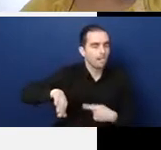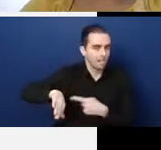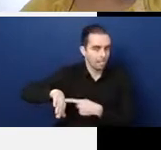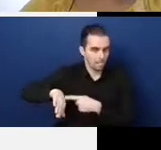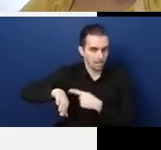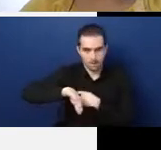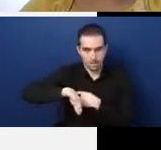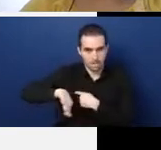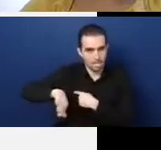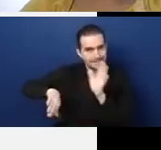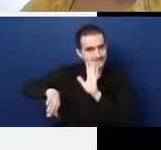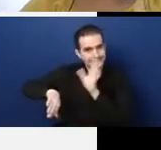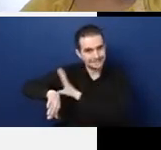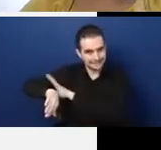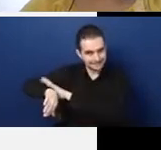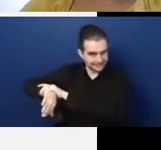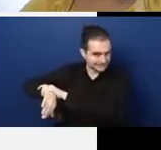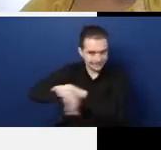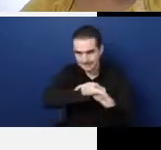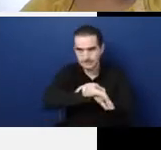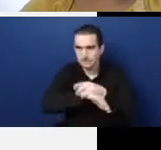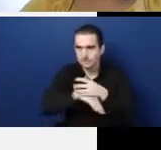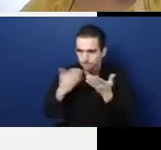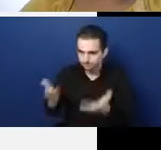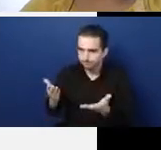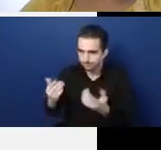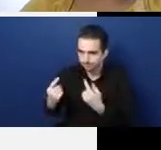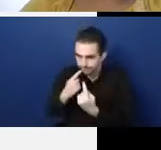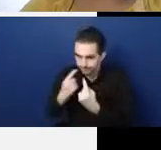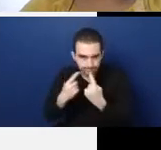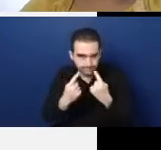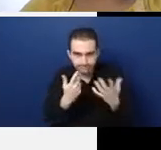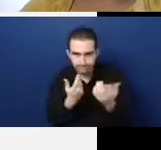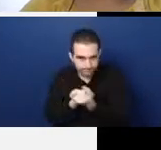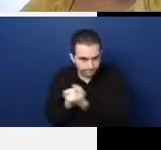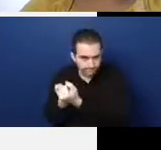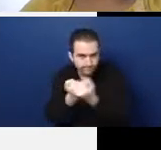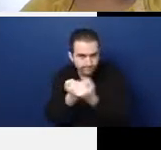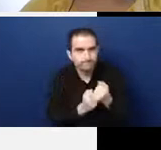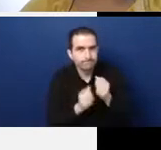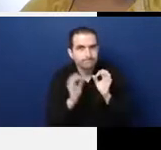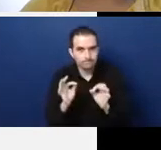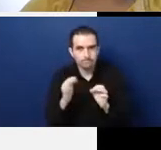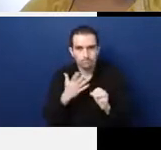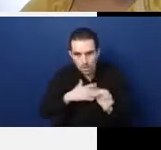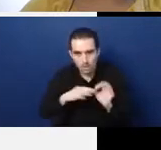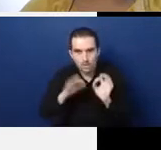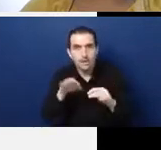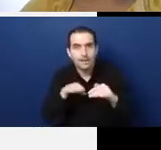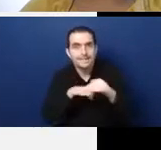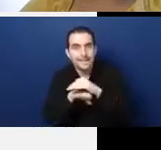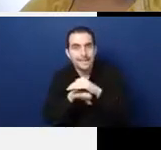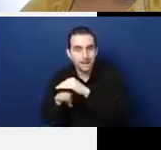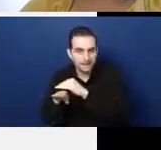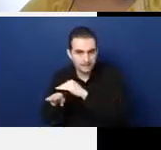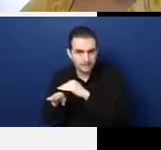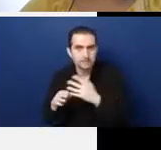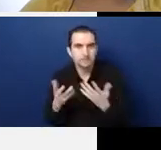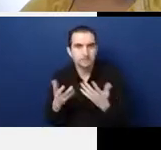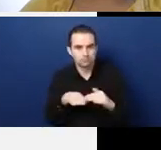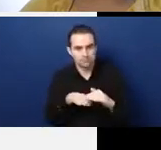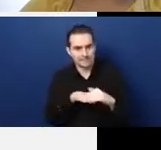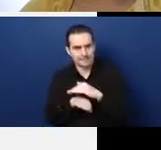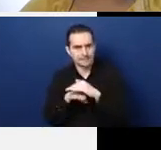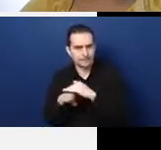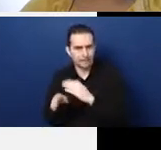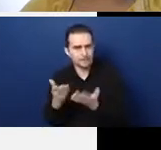Besides this, we look at, we think about the stereotypes and the cultural norms that people with disabilities